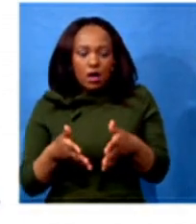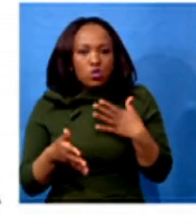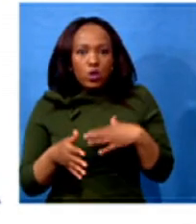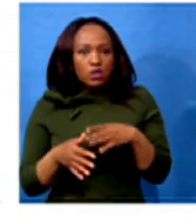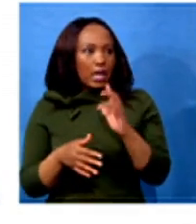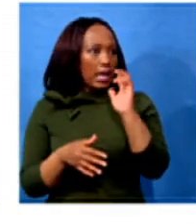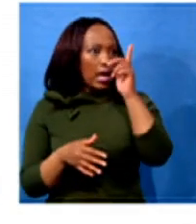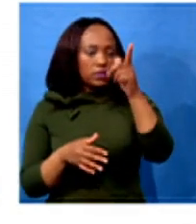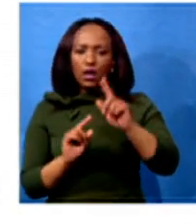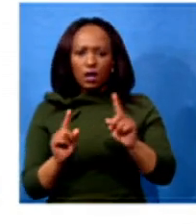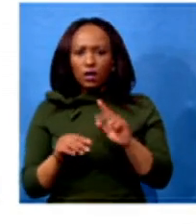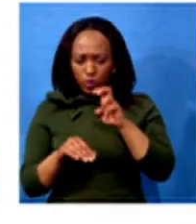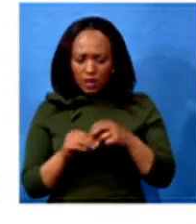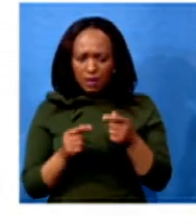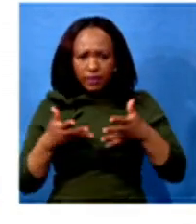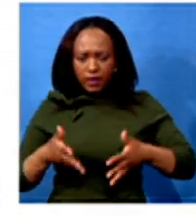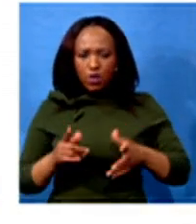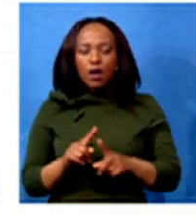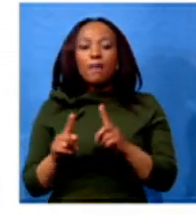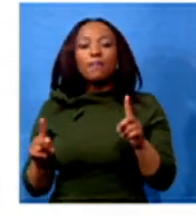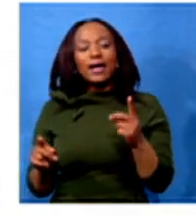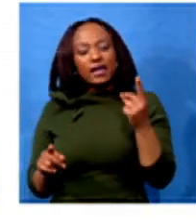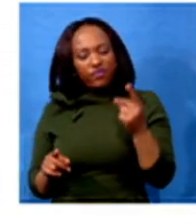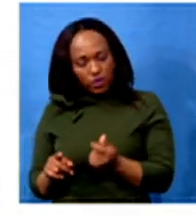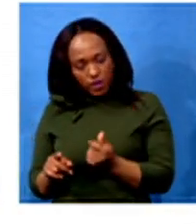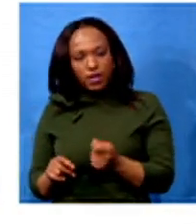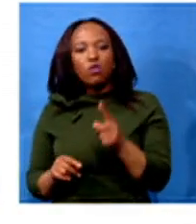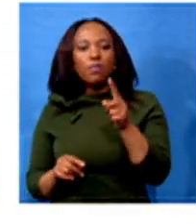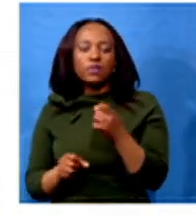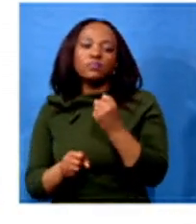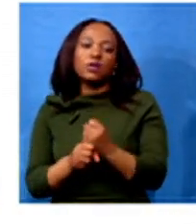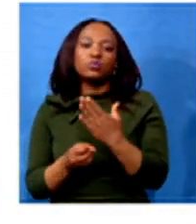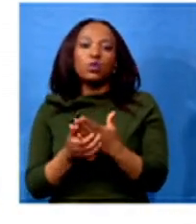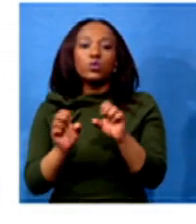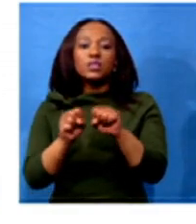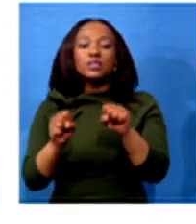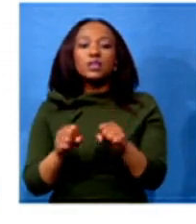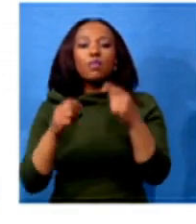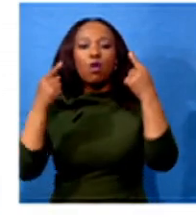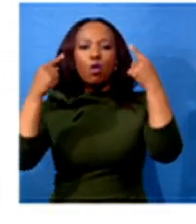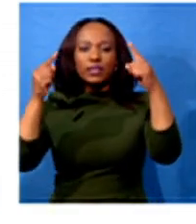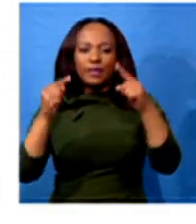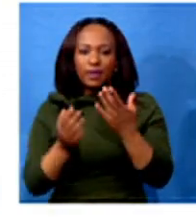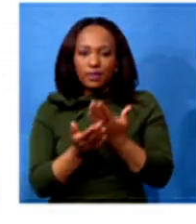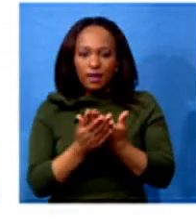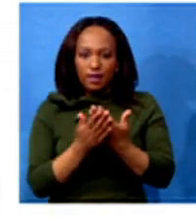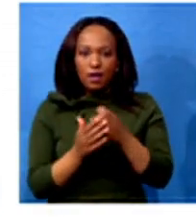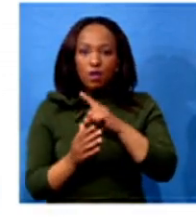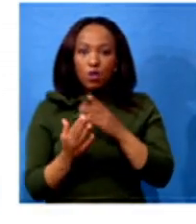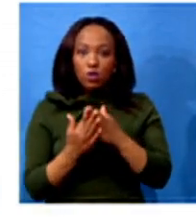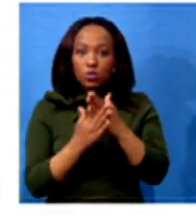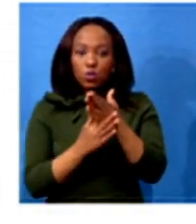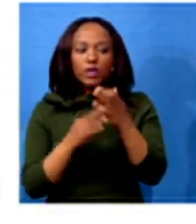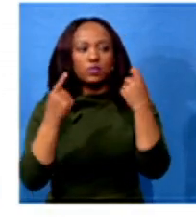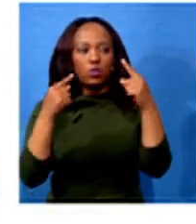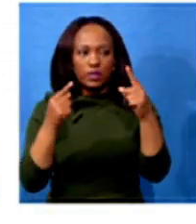time. But unfortunately, we also need to make sure that the system that we use is auditable. We are actually going through an audit